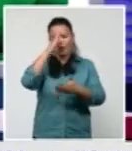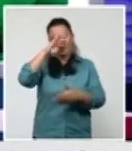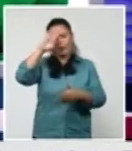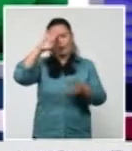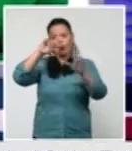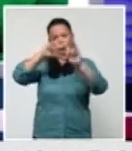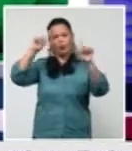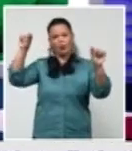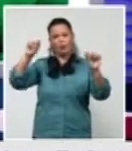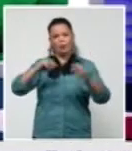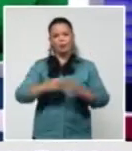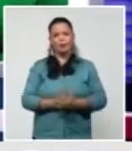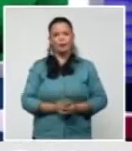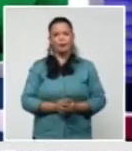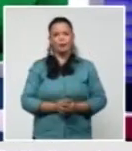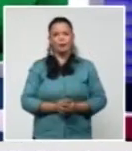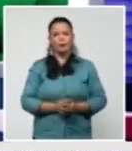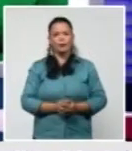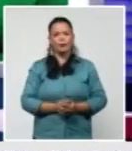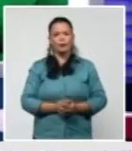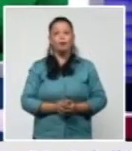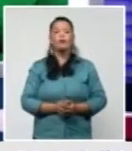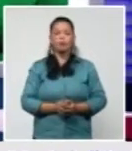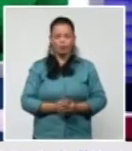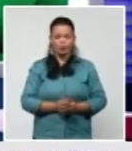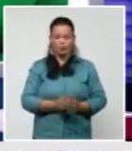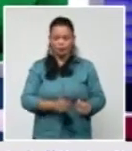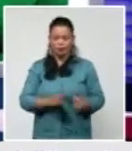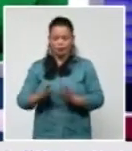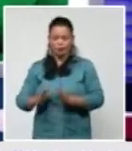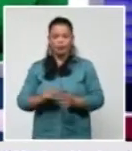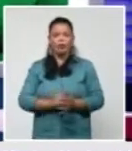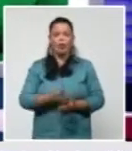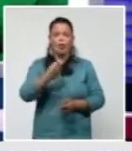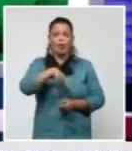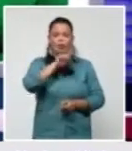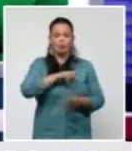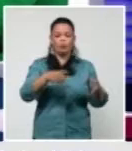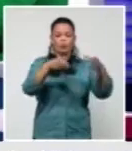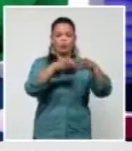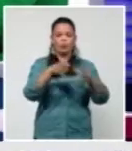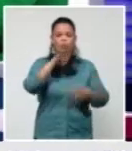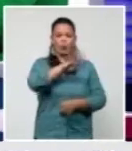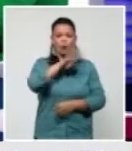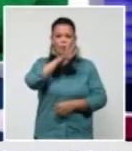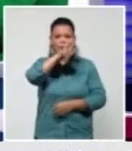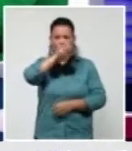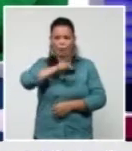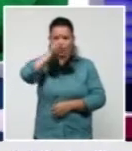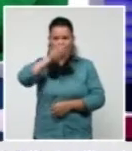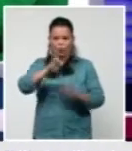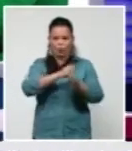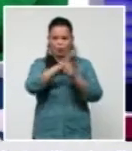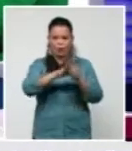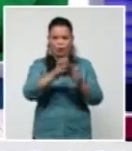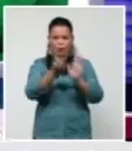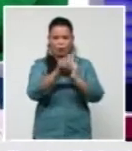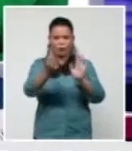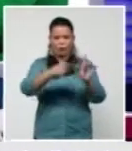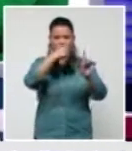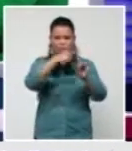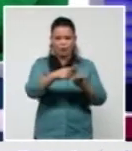being investigated. Of the 44 cases diagnosed yesterday, 23 are